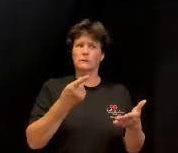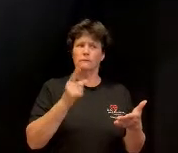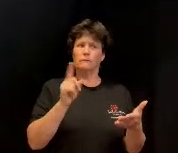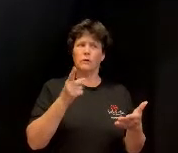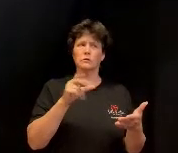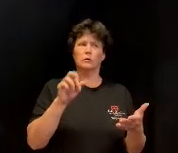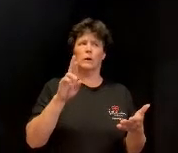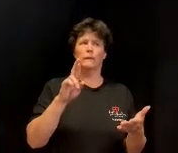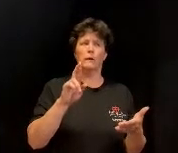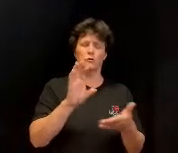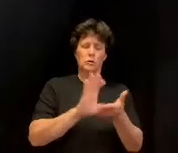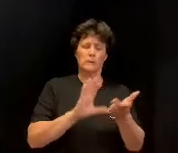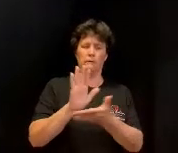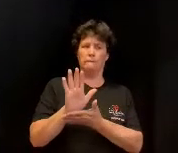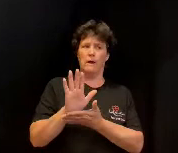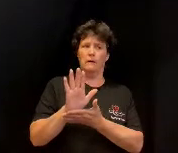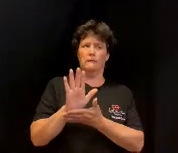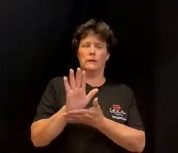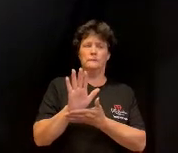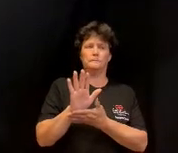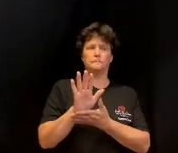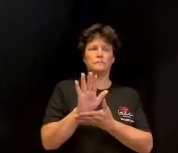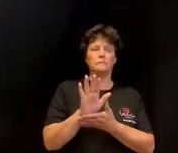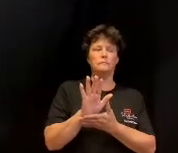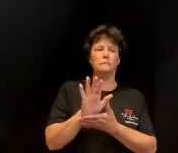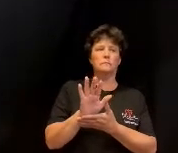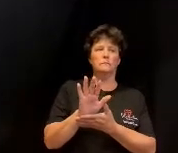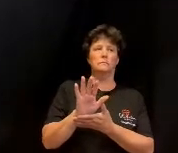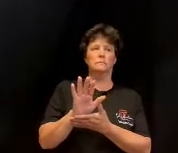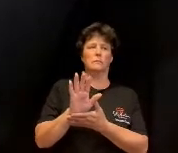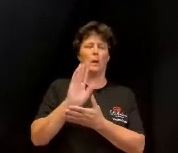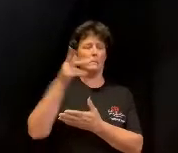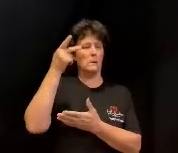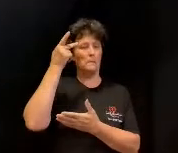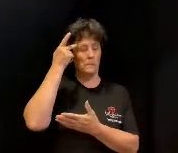5. I just want you to look at this real quick. This is Apostle Paul.